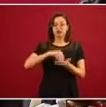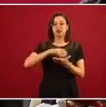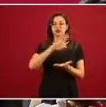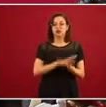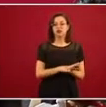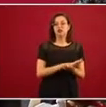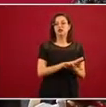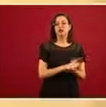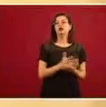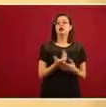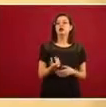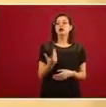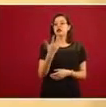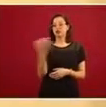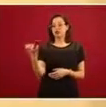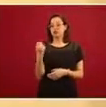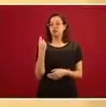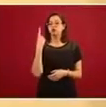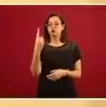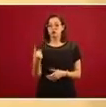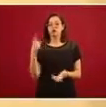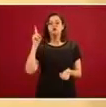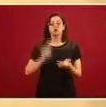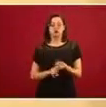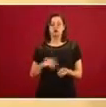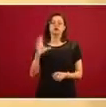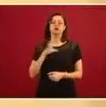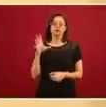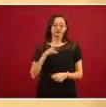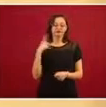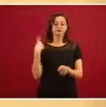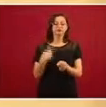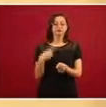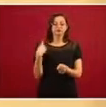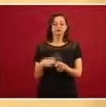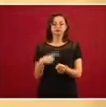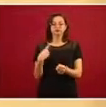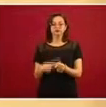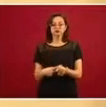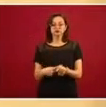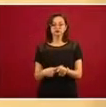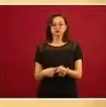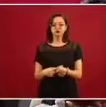they happen through this platform. Here we have